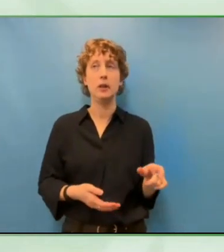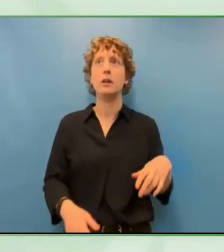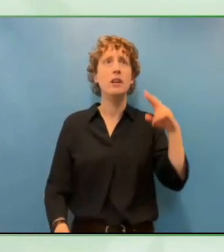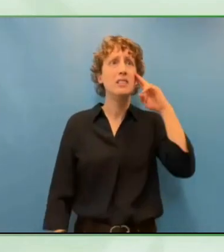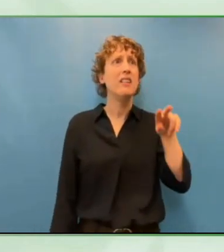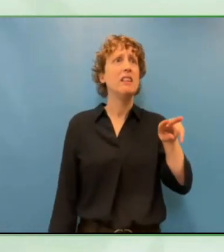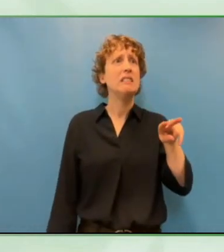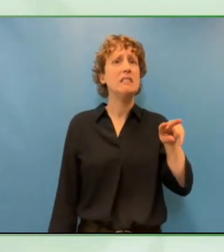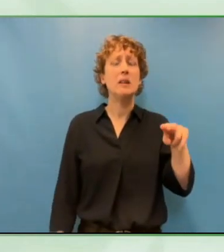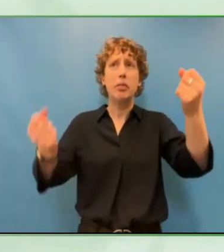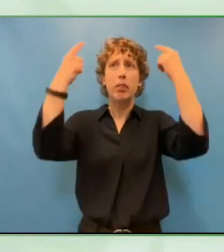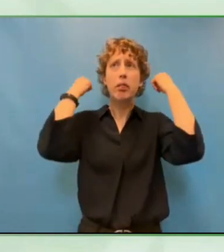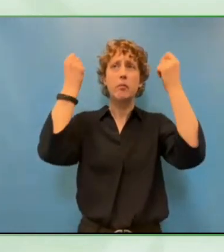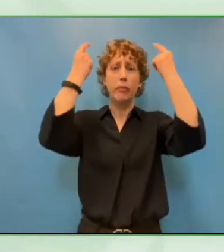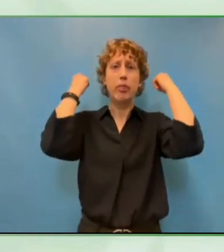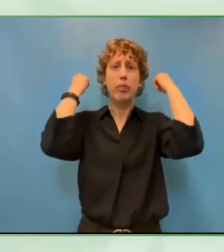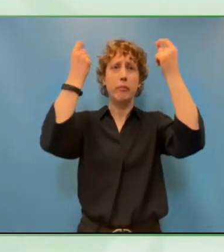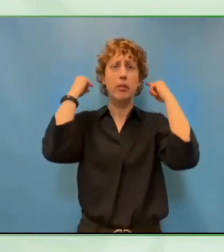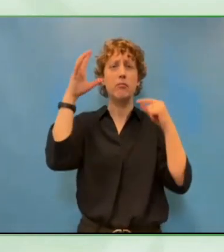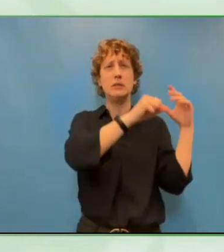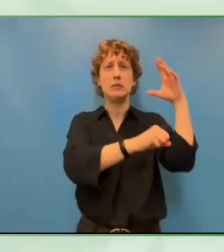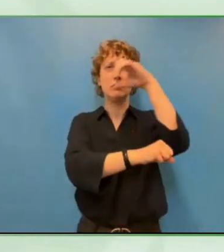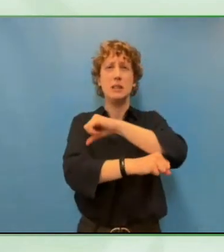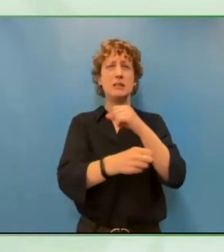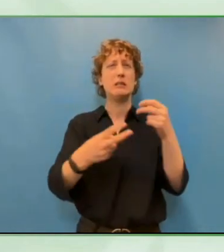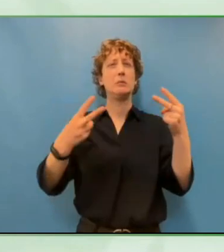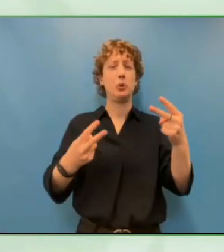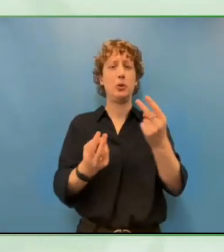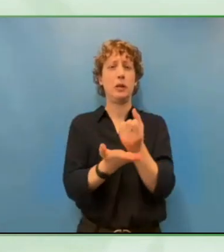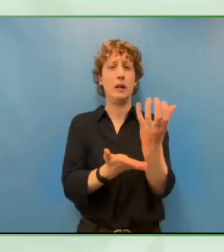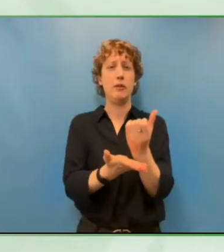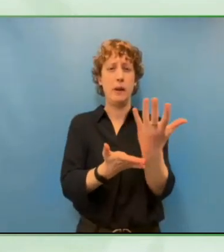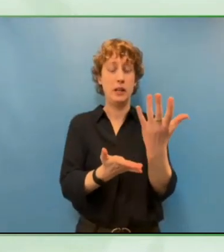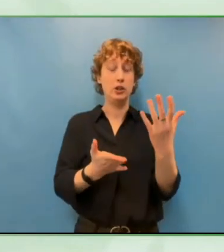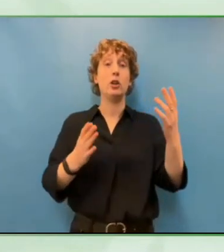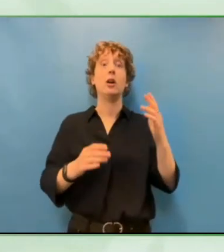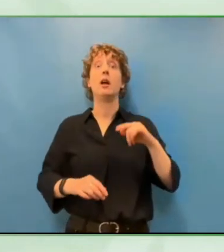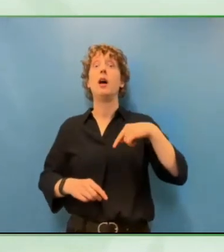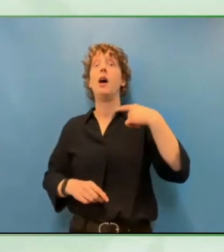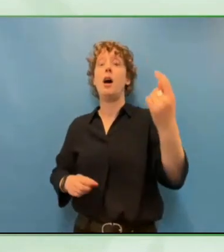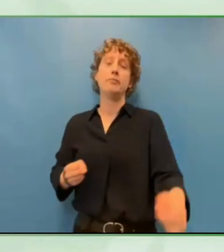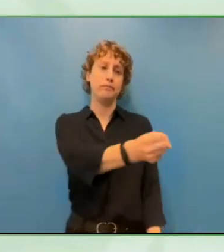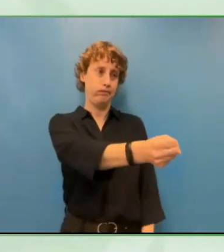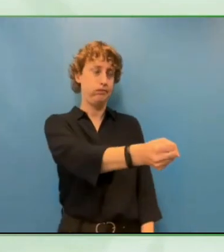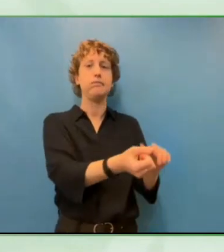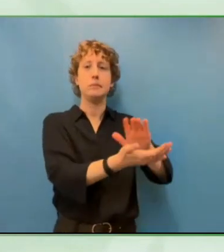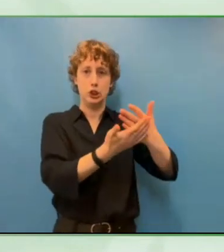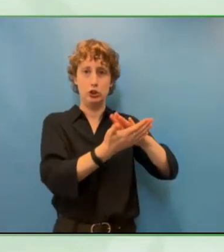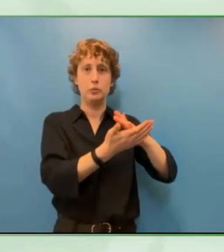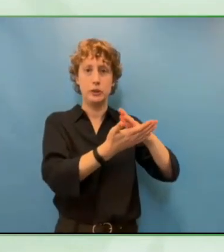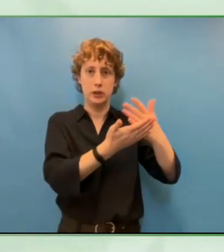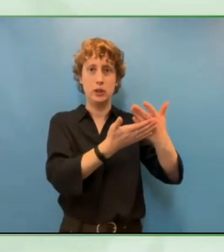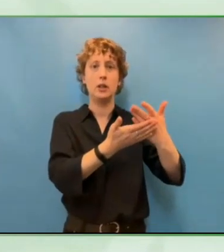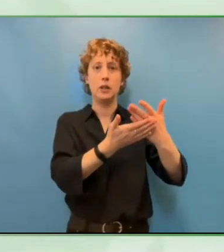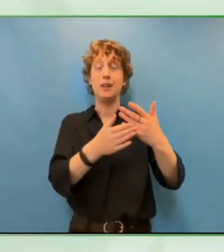on crucial information. Luckily, it started, but now we also see a further decline in applying this. So